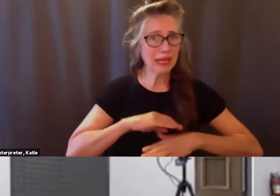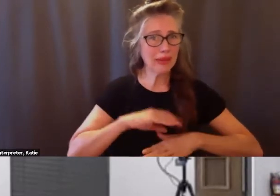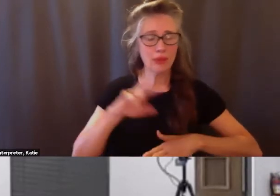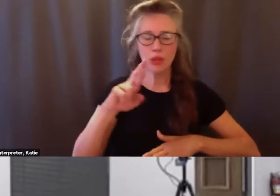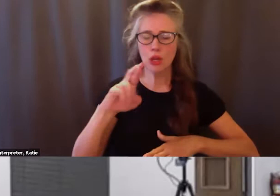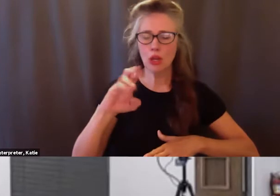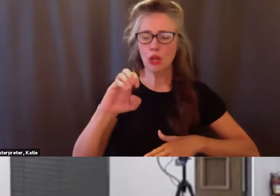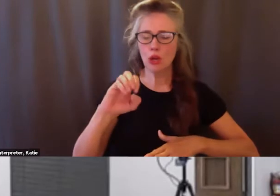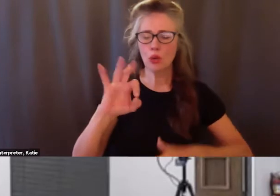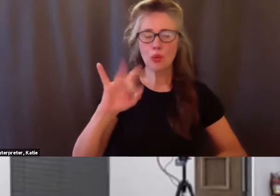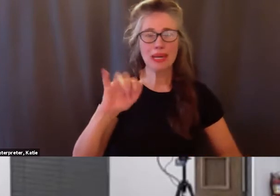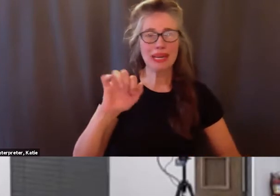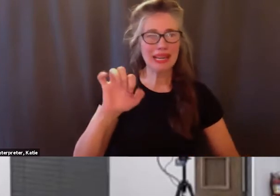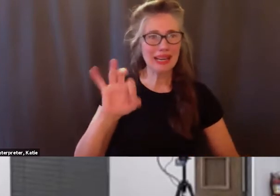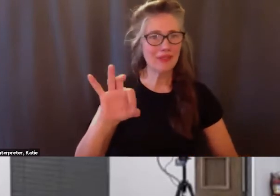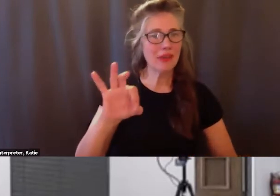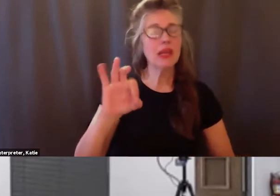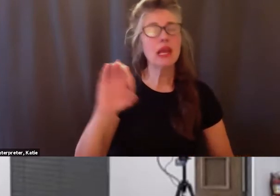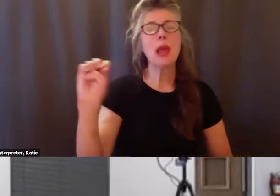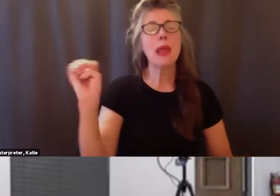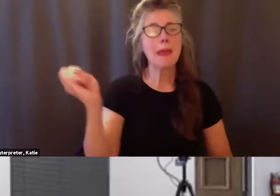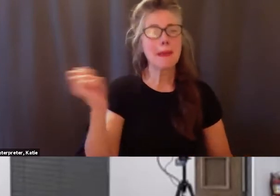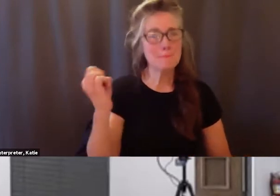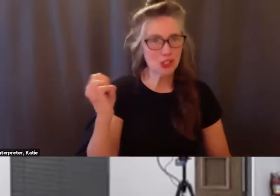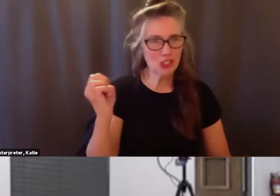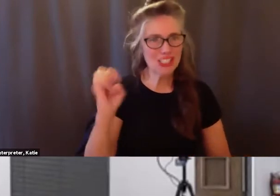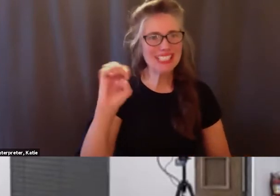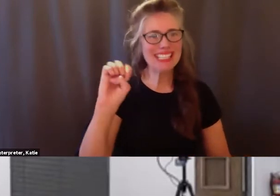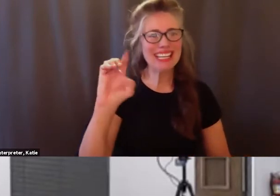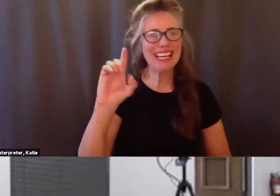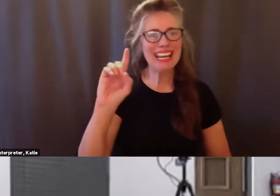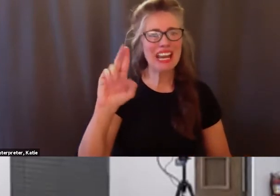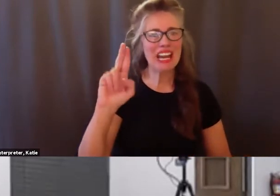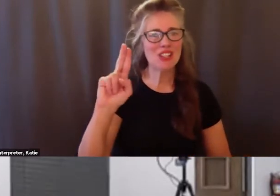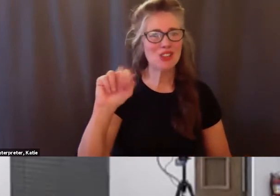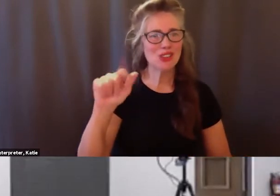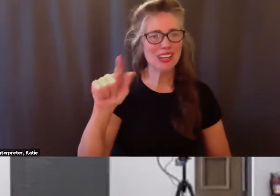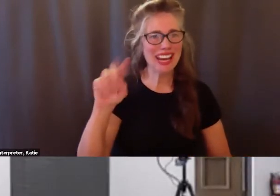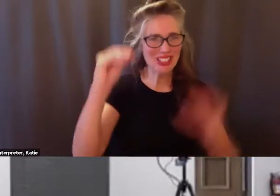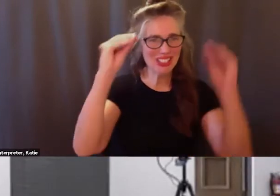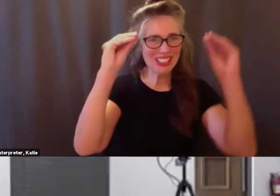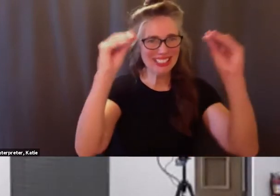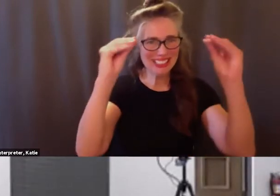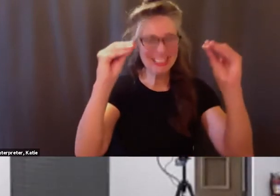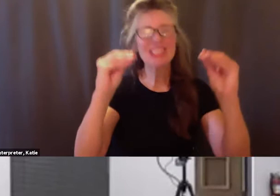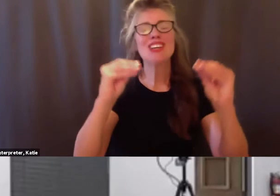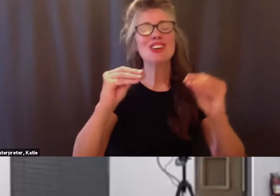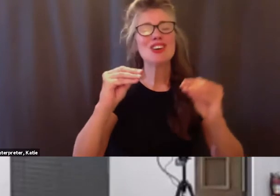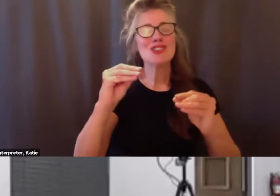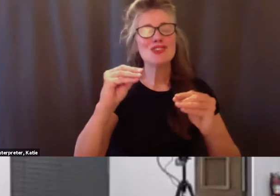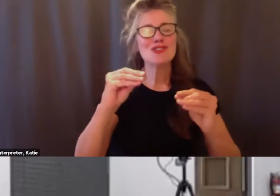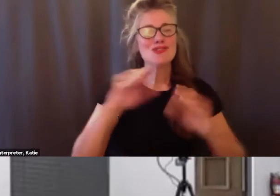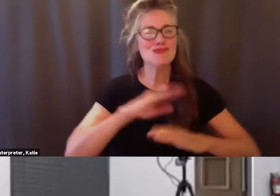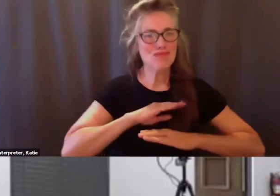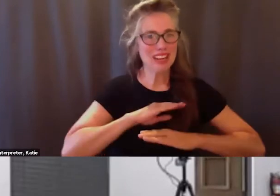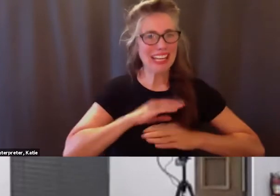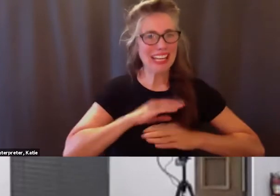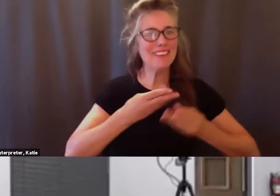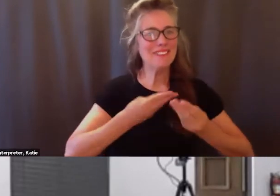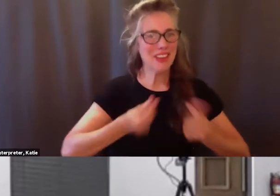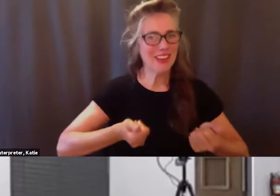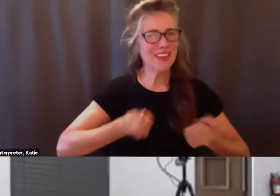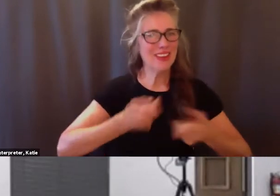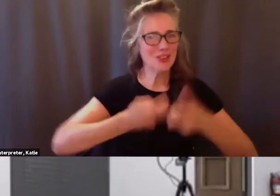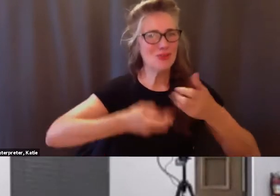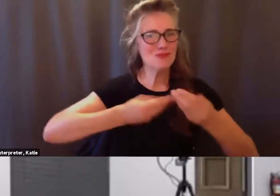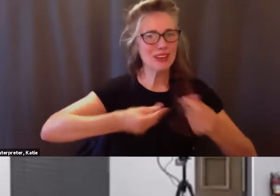Education Emergency Relief Fund. Yeah. Sorry about that. I have to actually see it in front of me. So Yes,